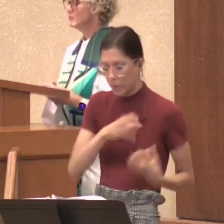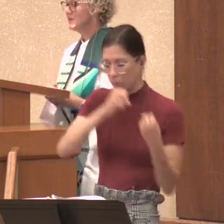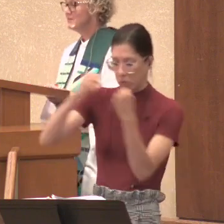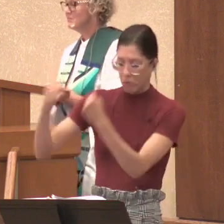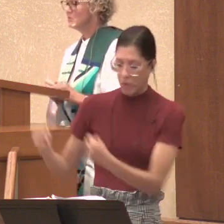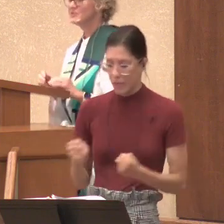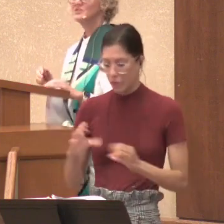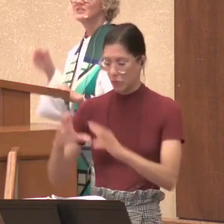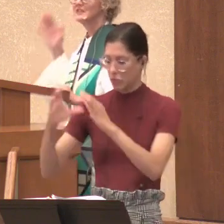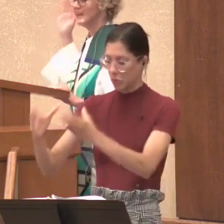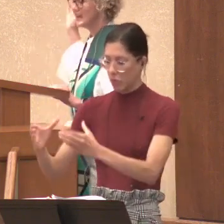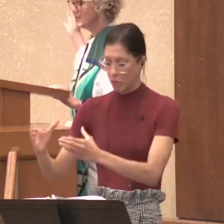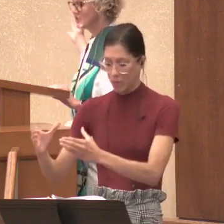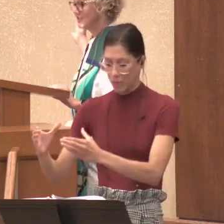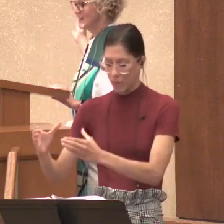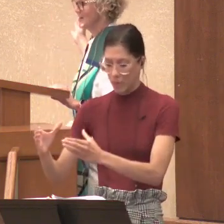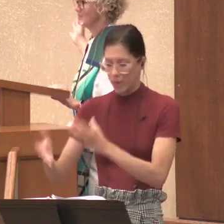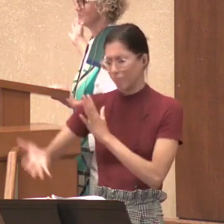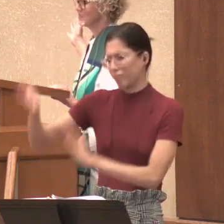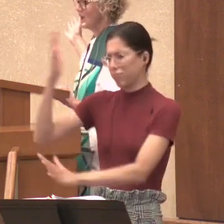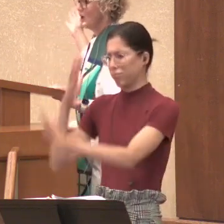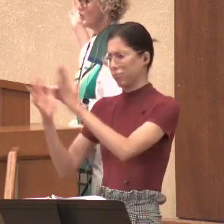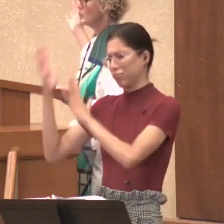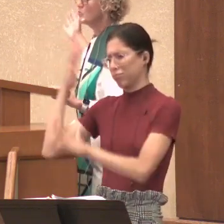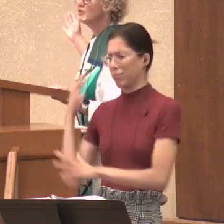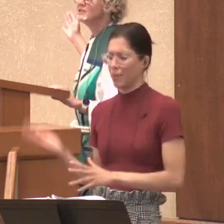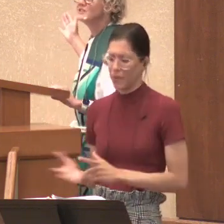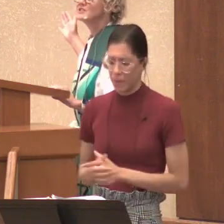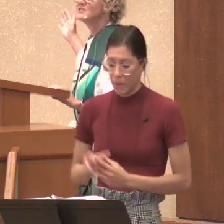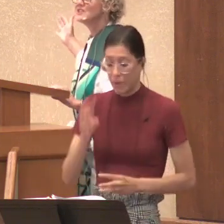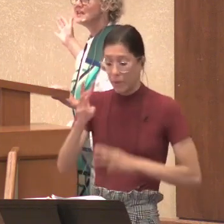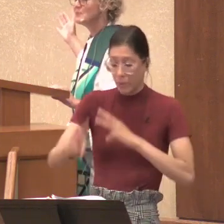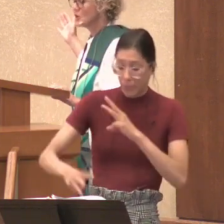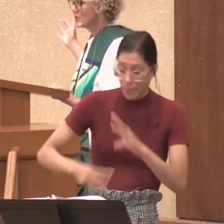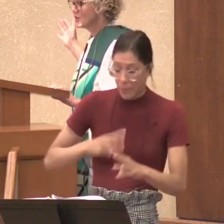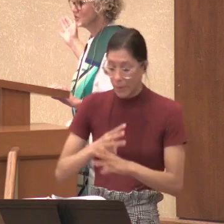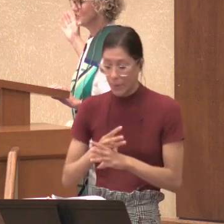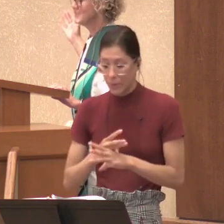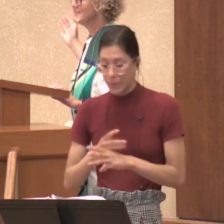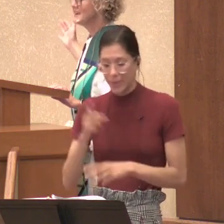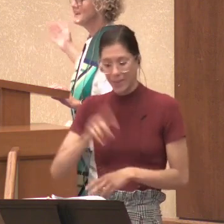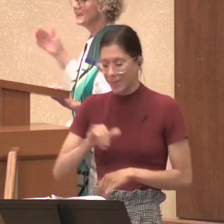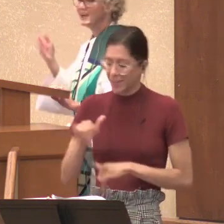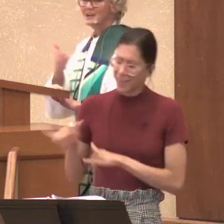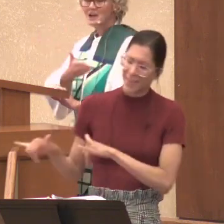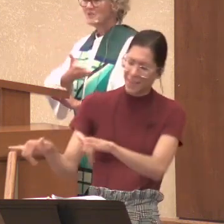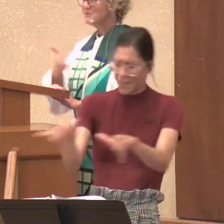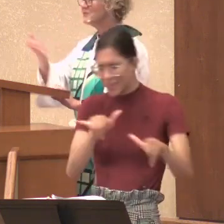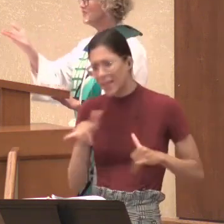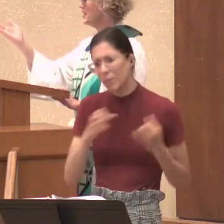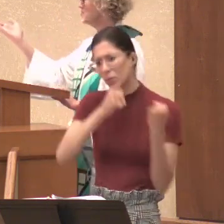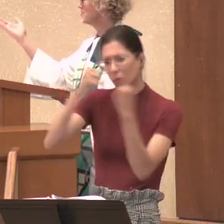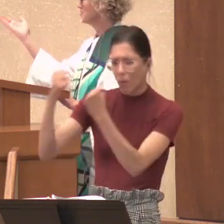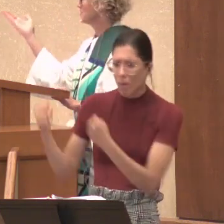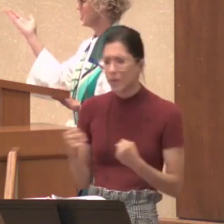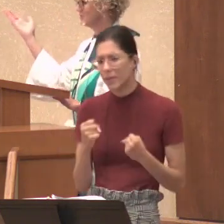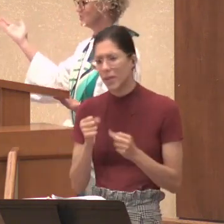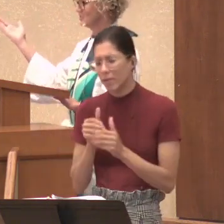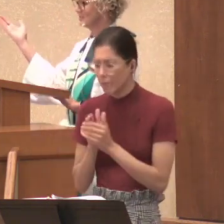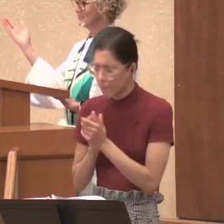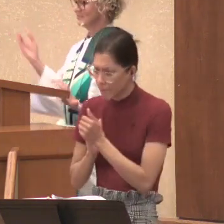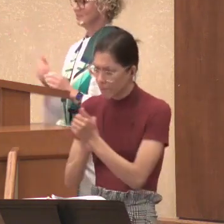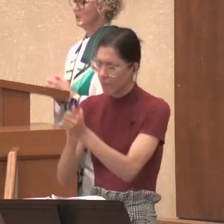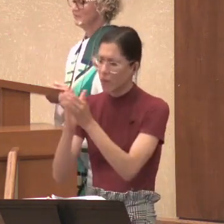cared for baby Moses in ancient times, the world needs the same courage today from the followers